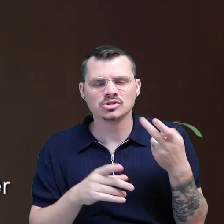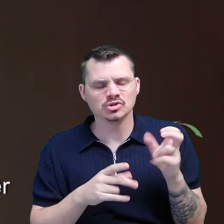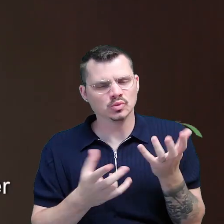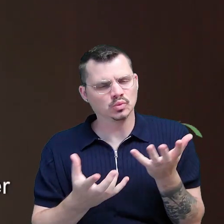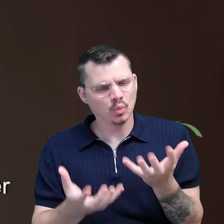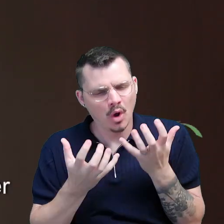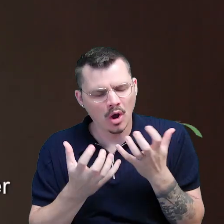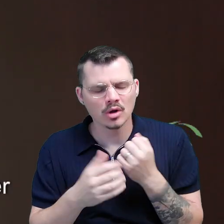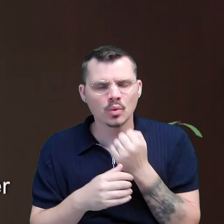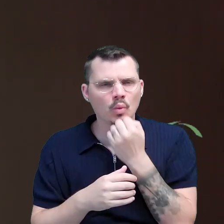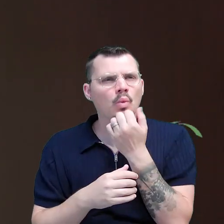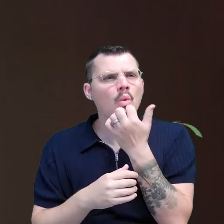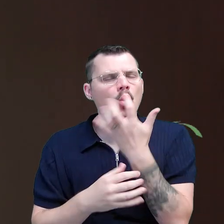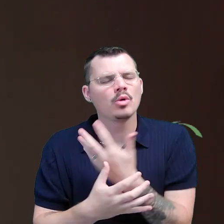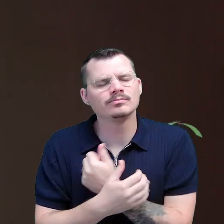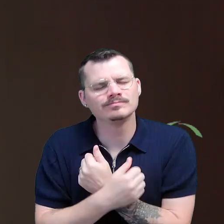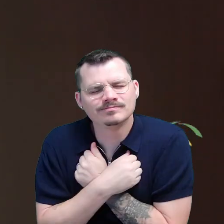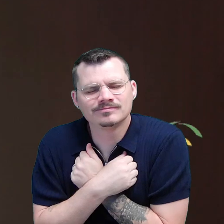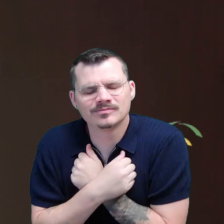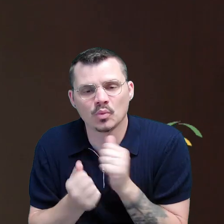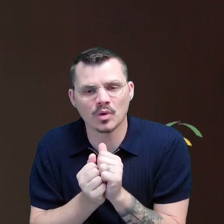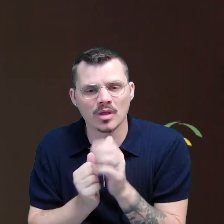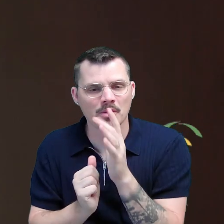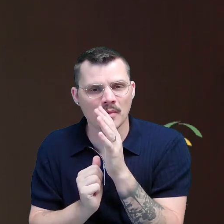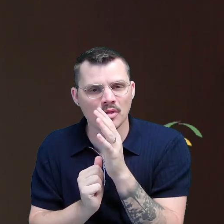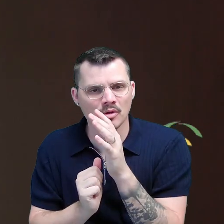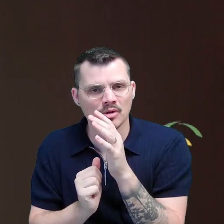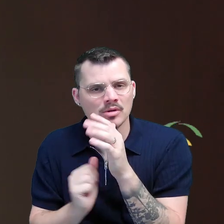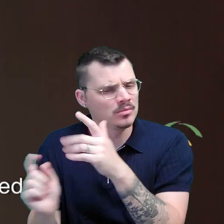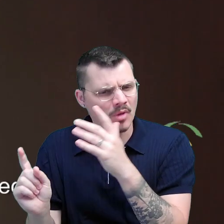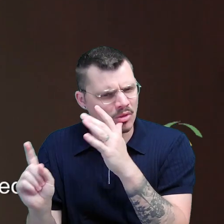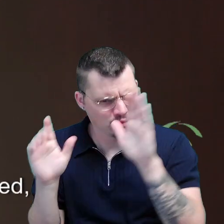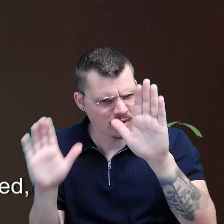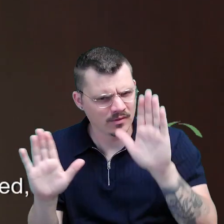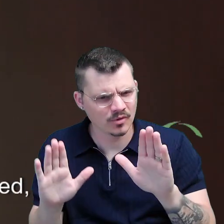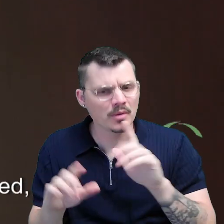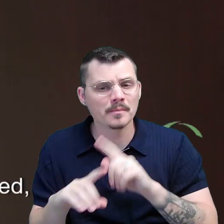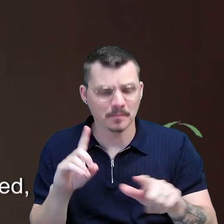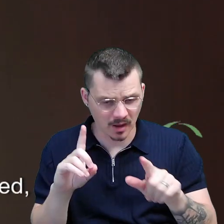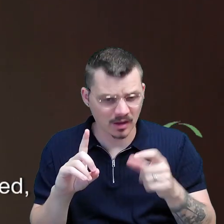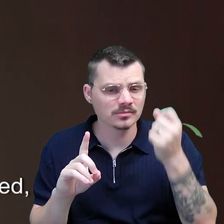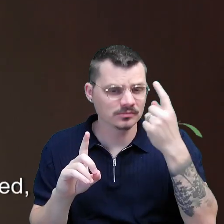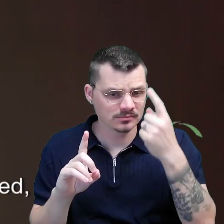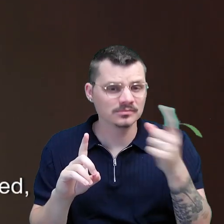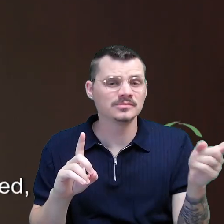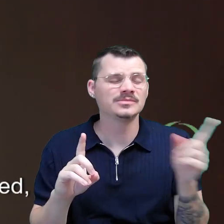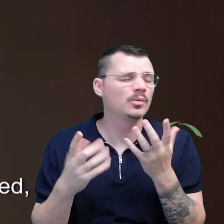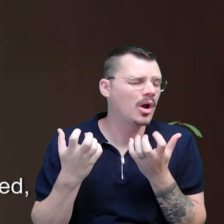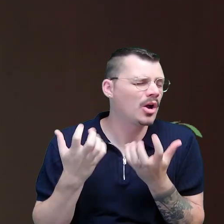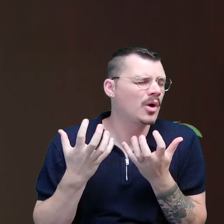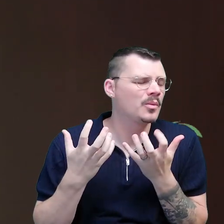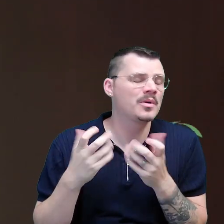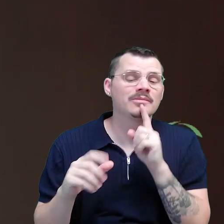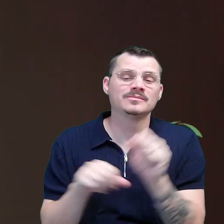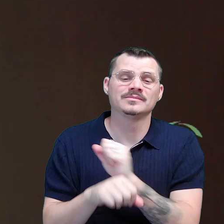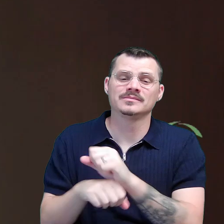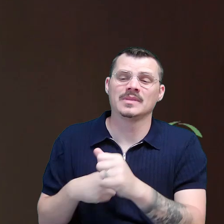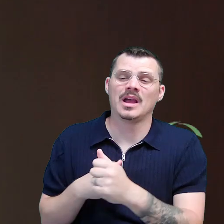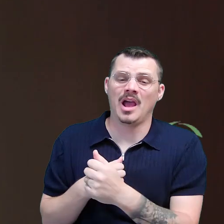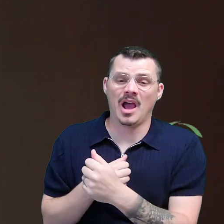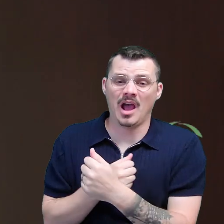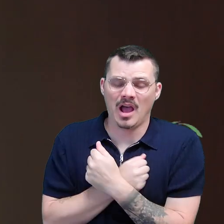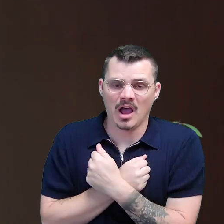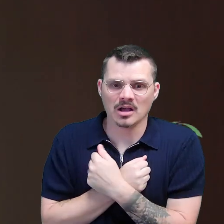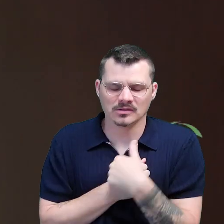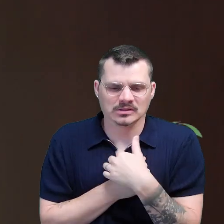warm, affectionate hugs with her mother, who's a wonderful person. However, when the hugs actually happened, she thought she'd